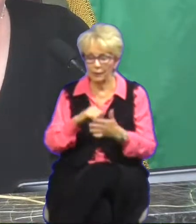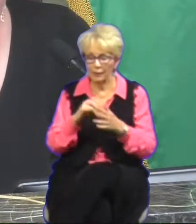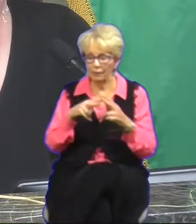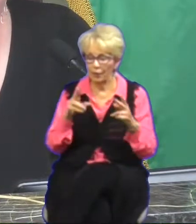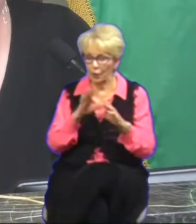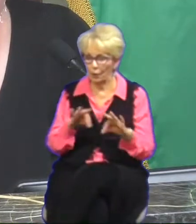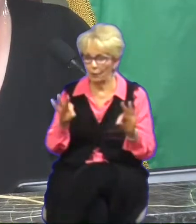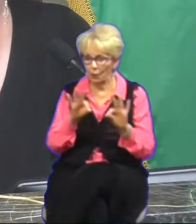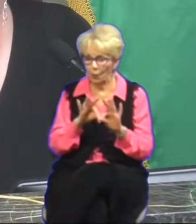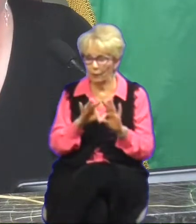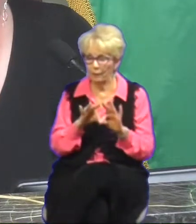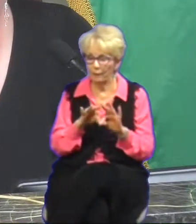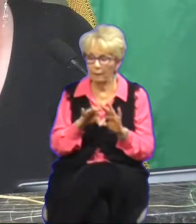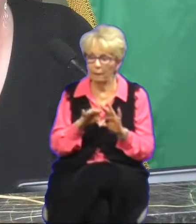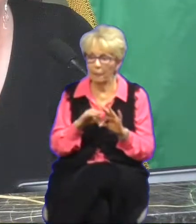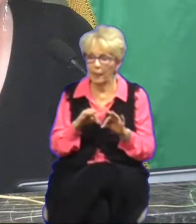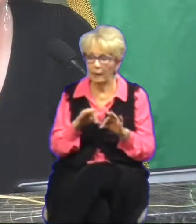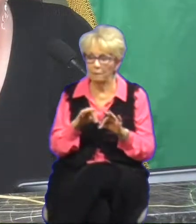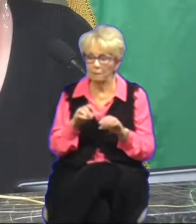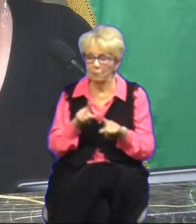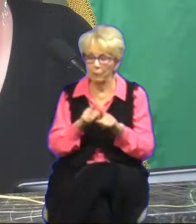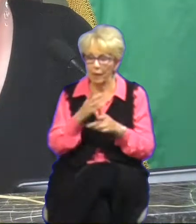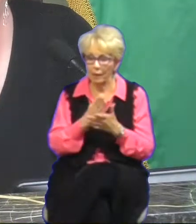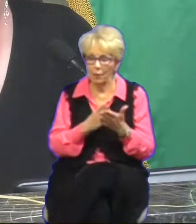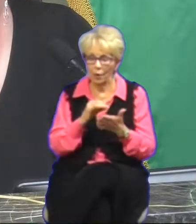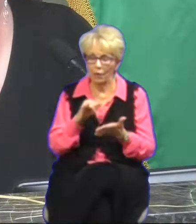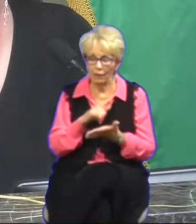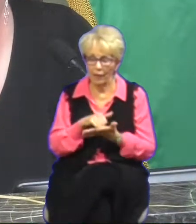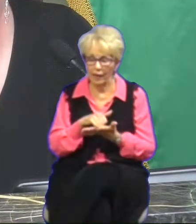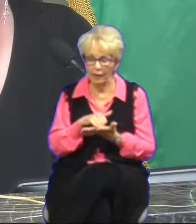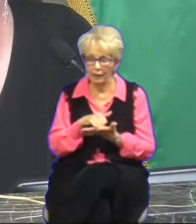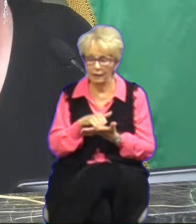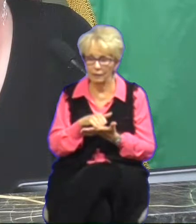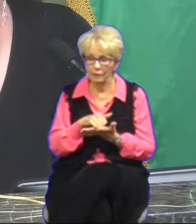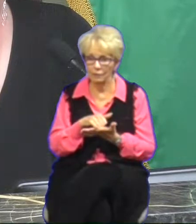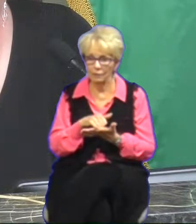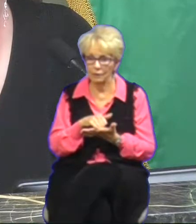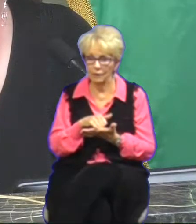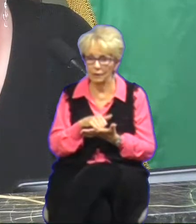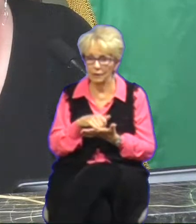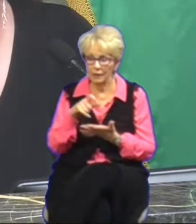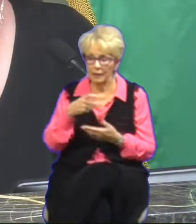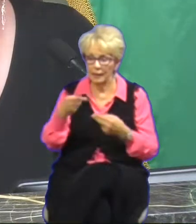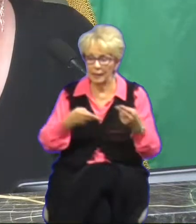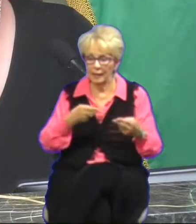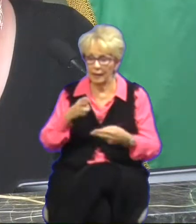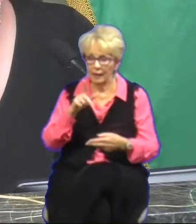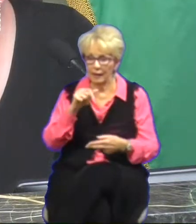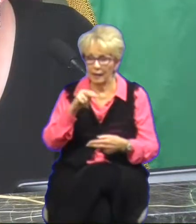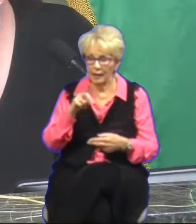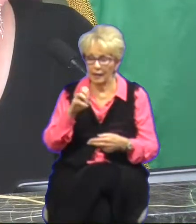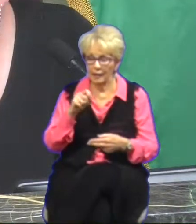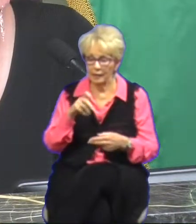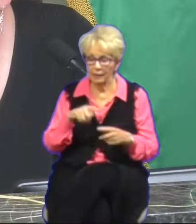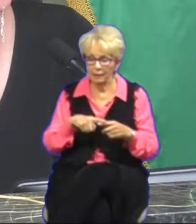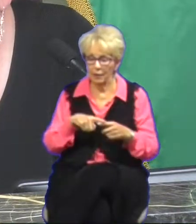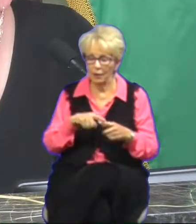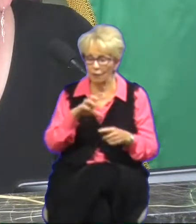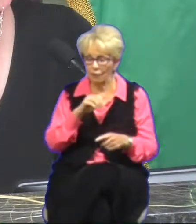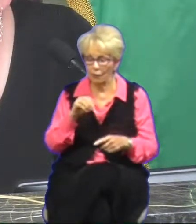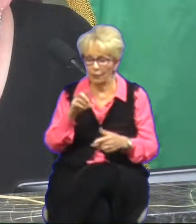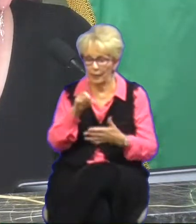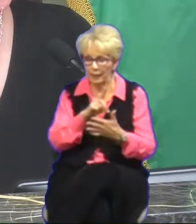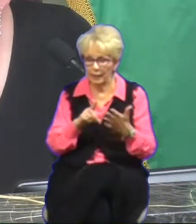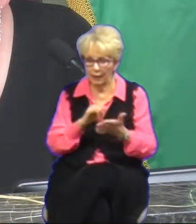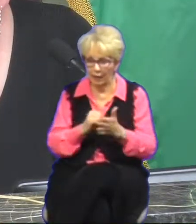important. As a part of that, and needing to hire a landscape architecture firm and a design firm